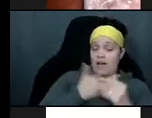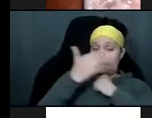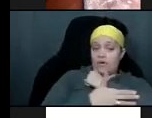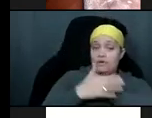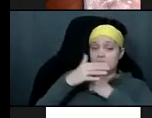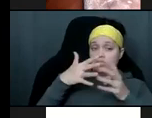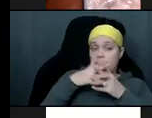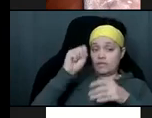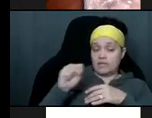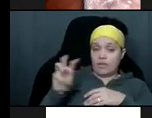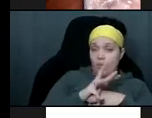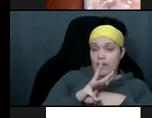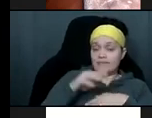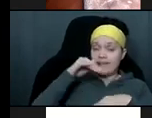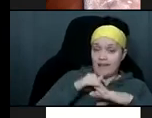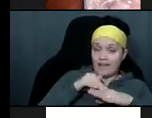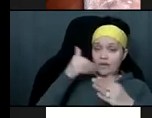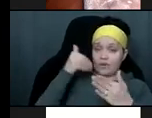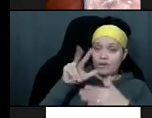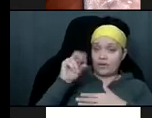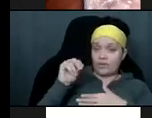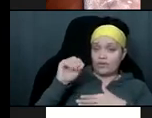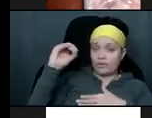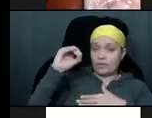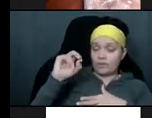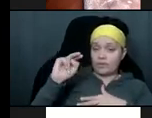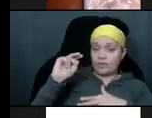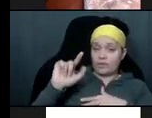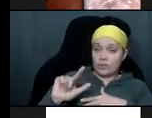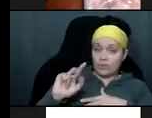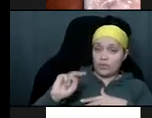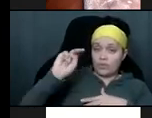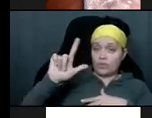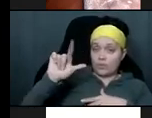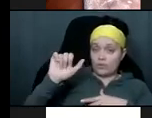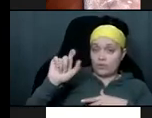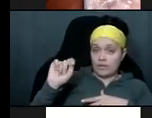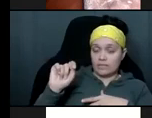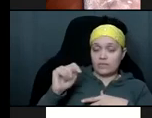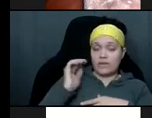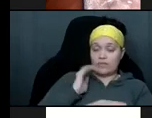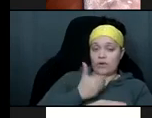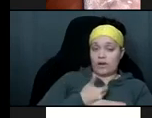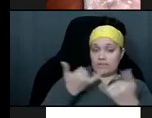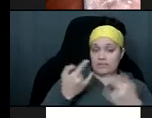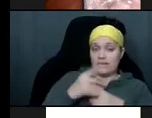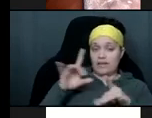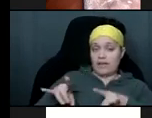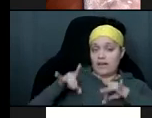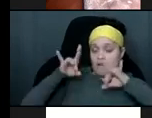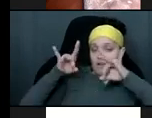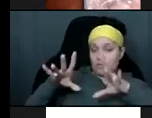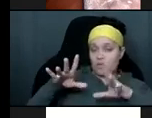American Southwest, at and near 30 degrees north latitude. And for our purposes today, Australia,